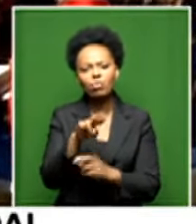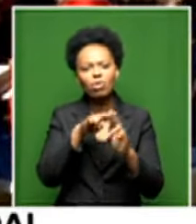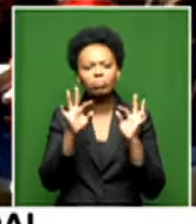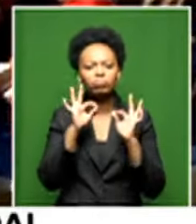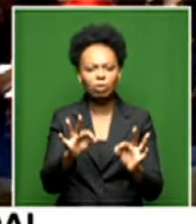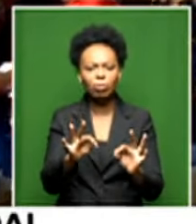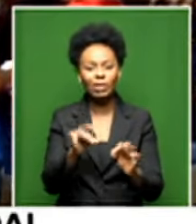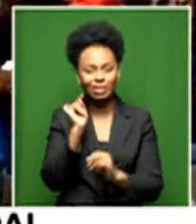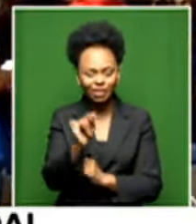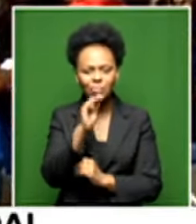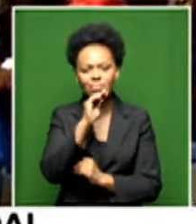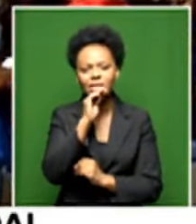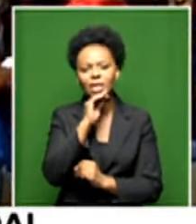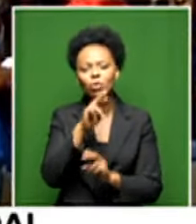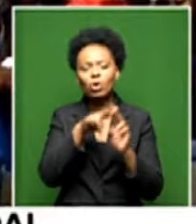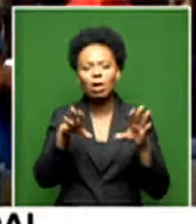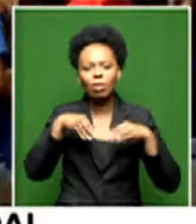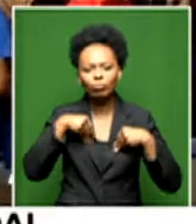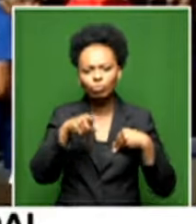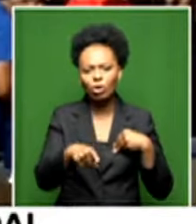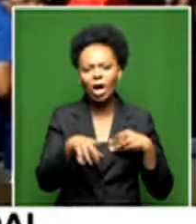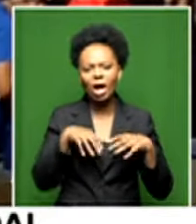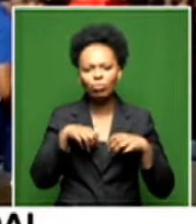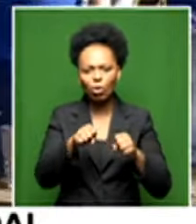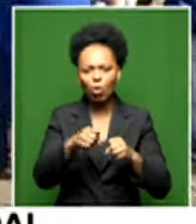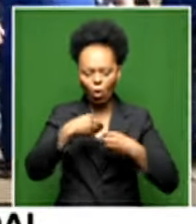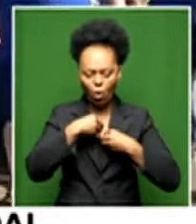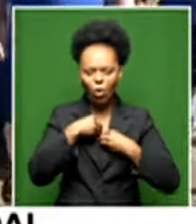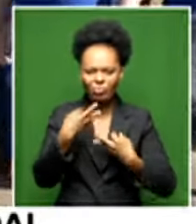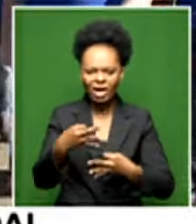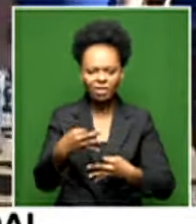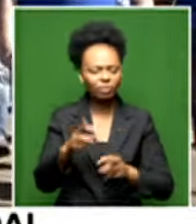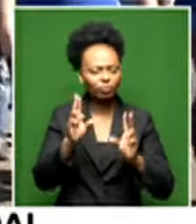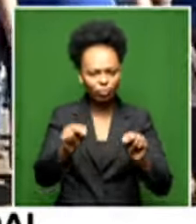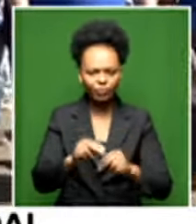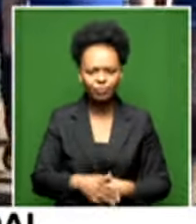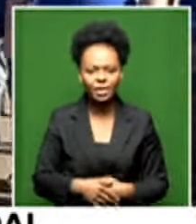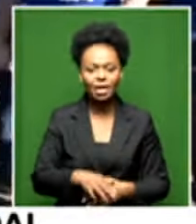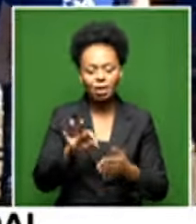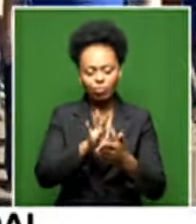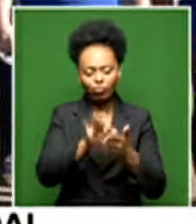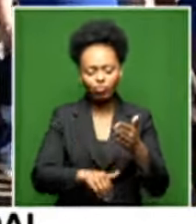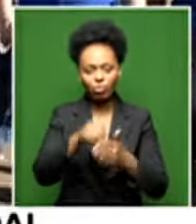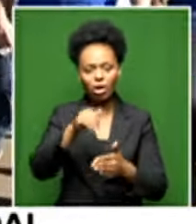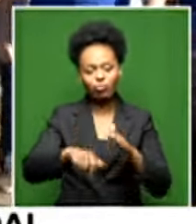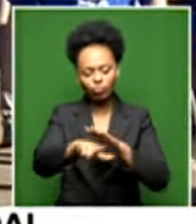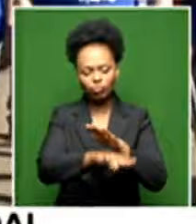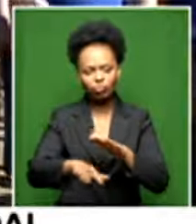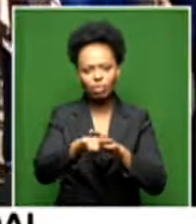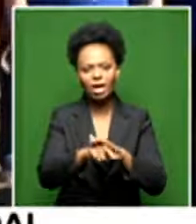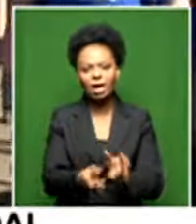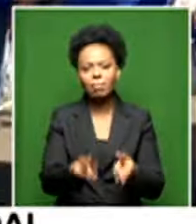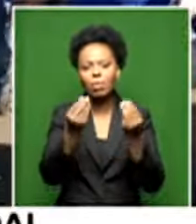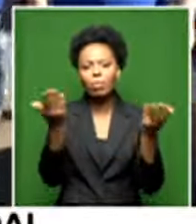unreliable. Wikipedia as well doesn't allow you to update your own page anyway. By elections will be held in seven wards